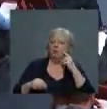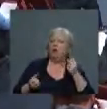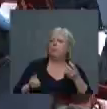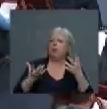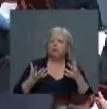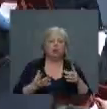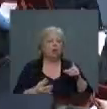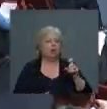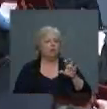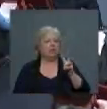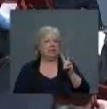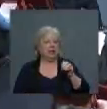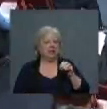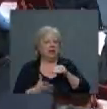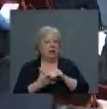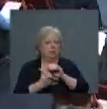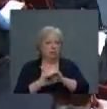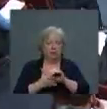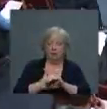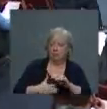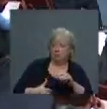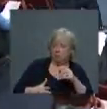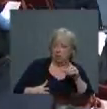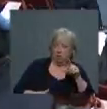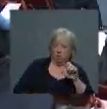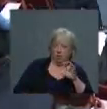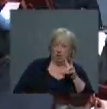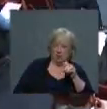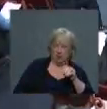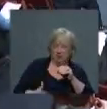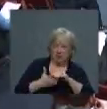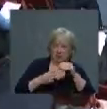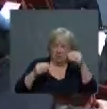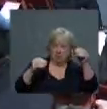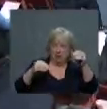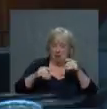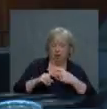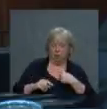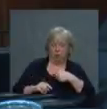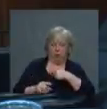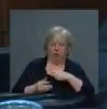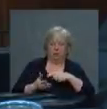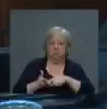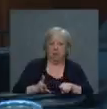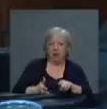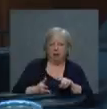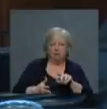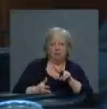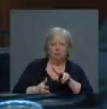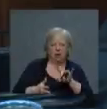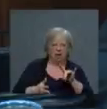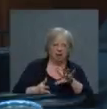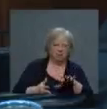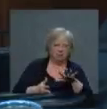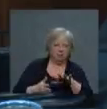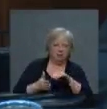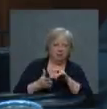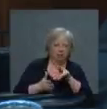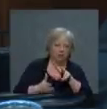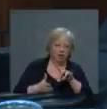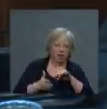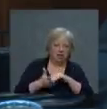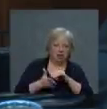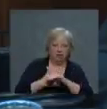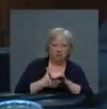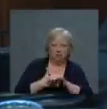$160,000. $160,000, and we paid $37,878 to date while we've held them. Sounds like we're in